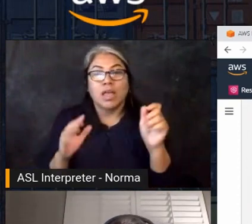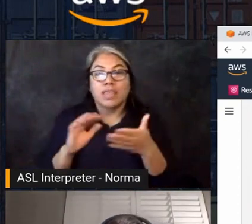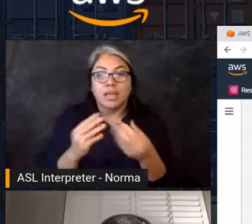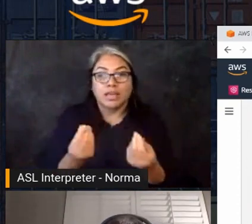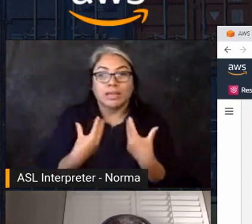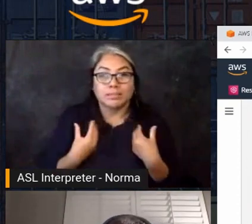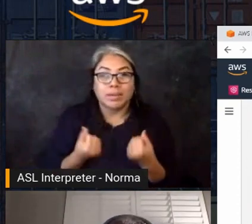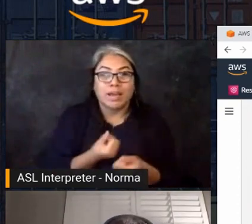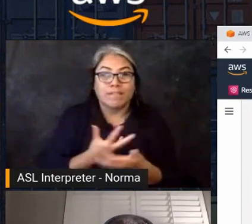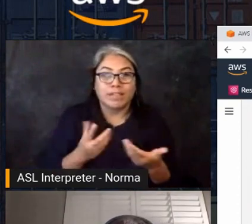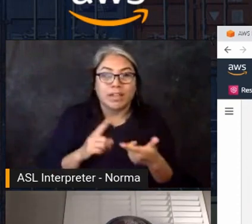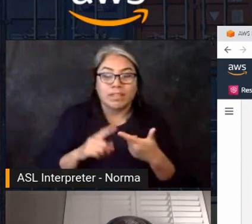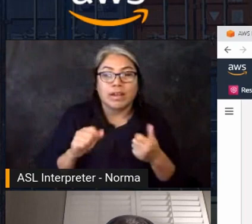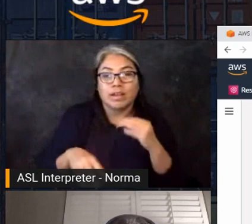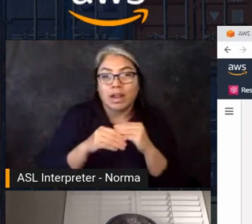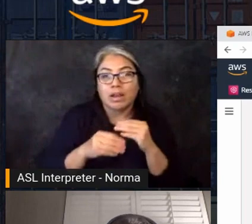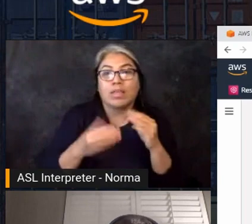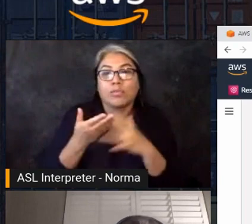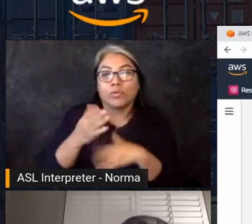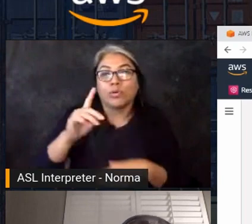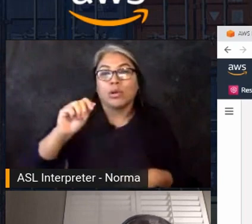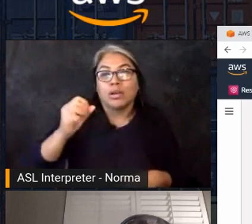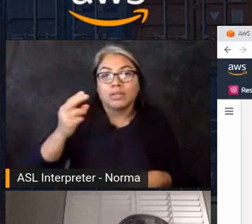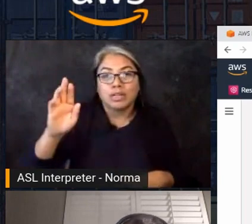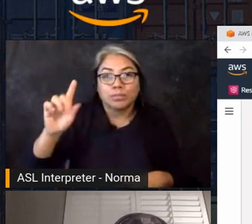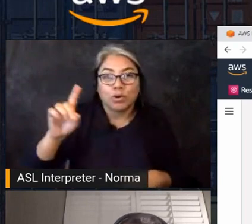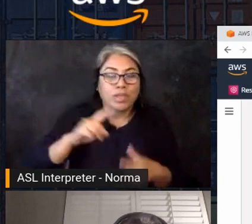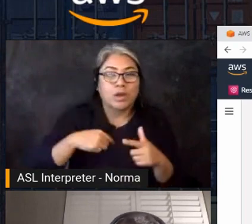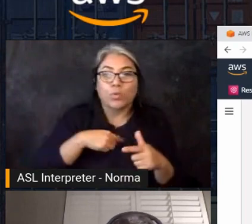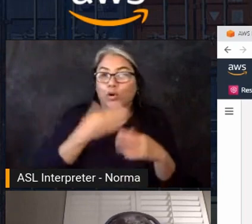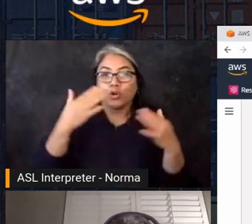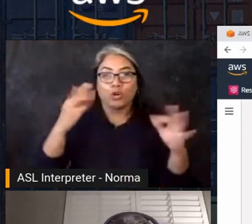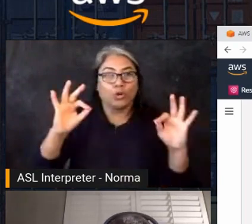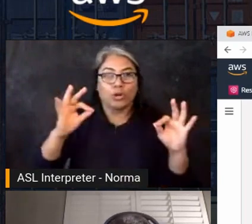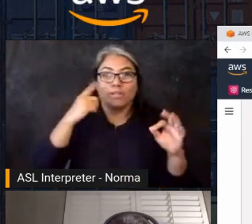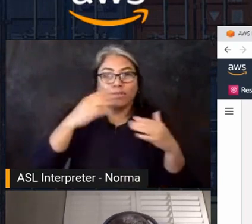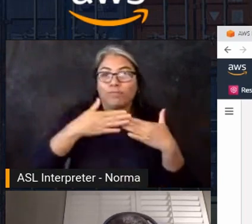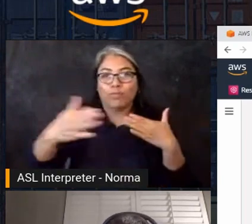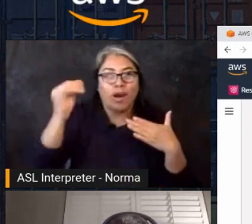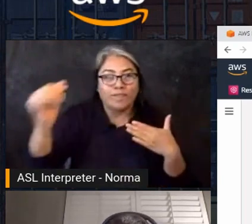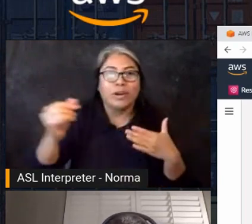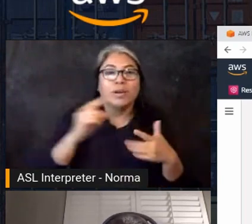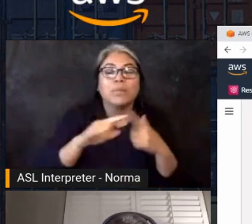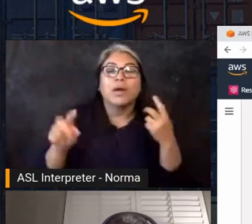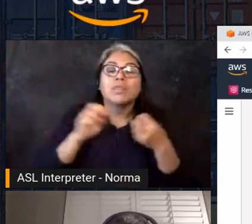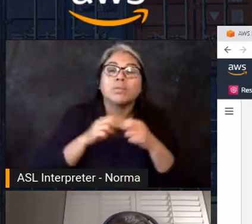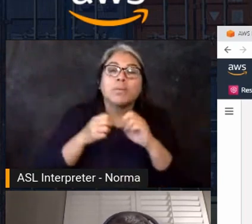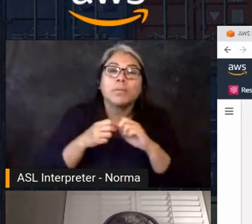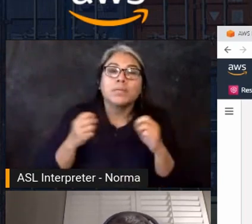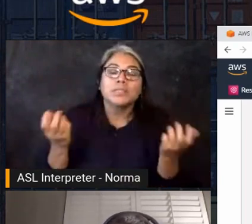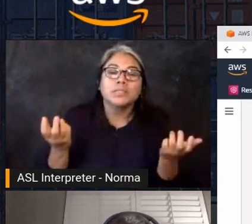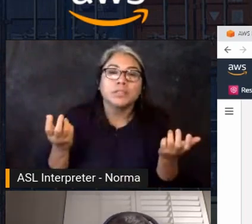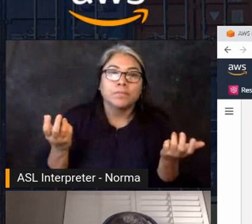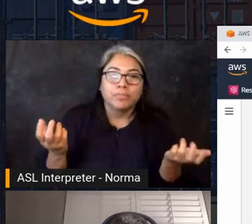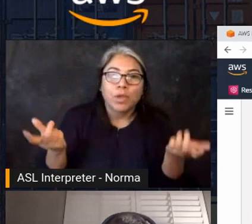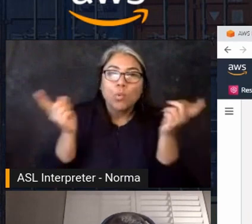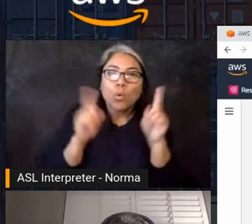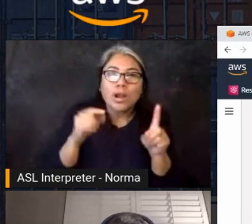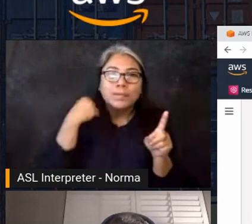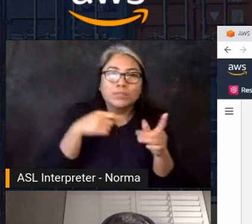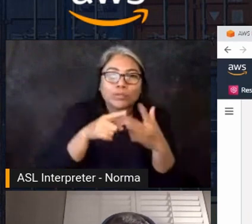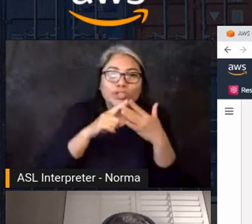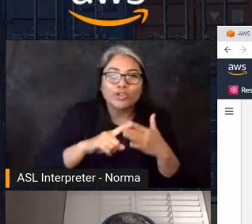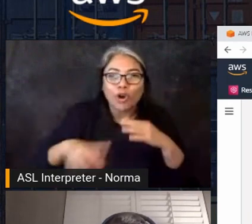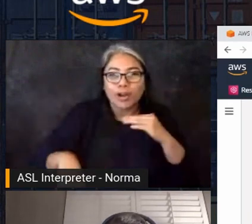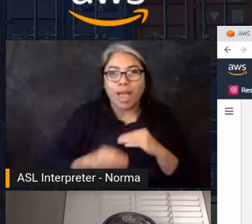to a dashboard and then we're good forever. The problem is what happens if we start adding new